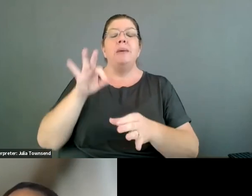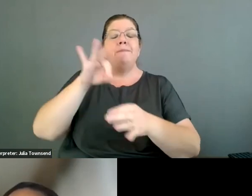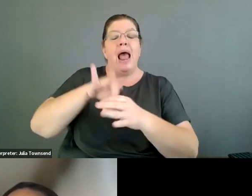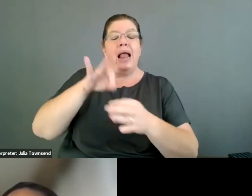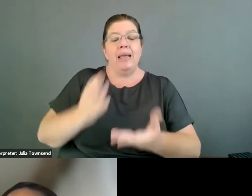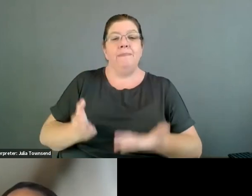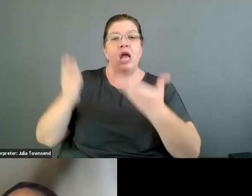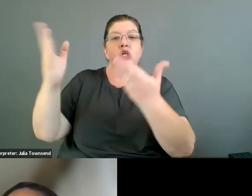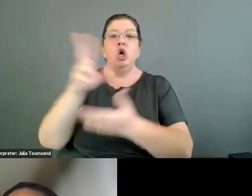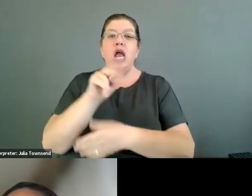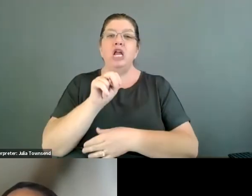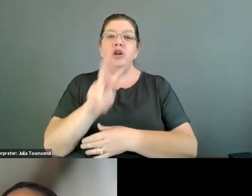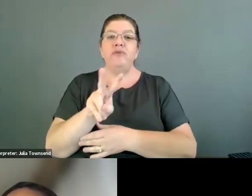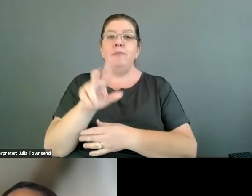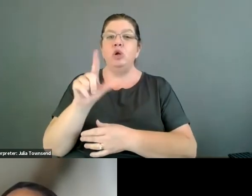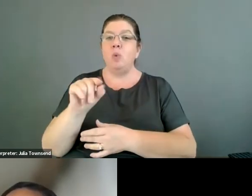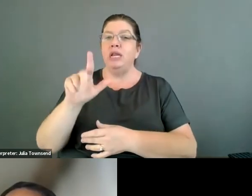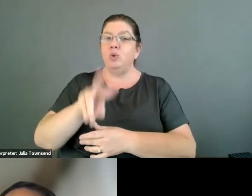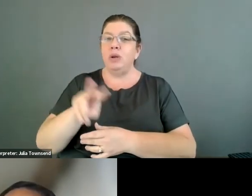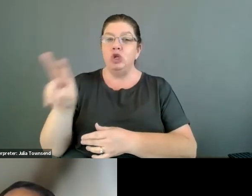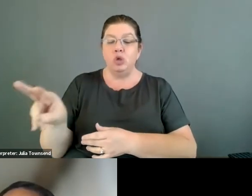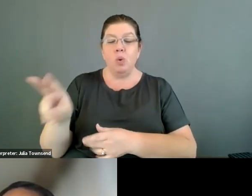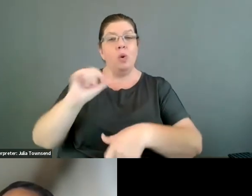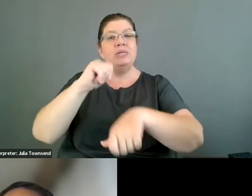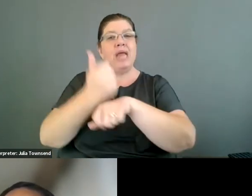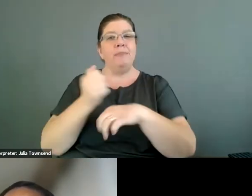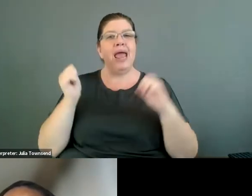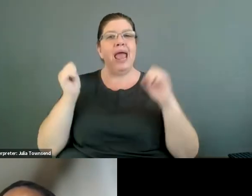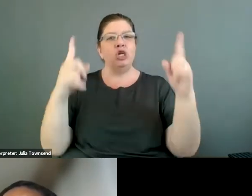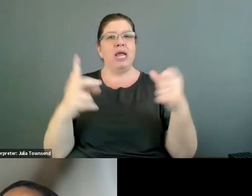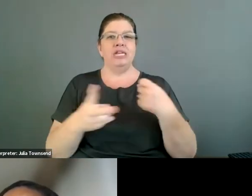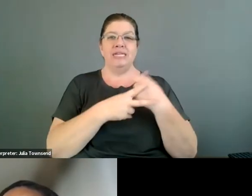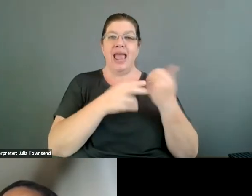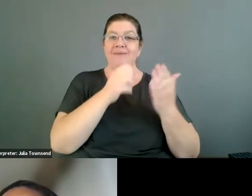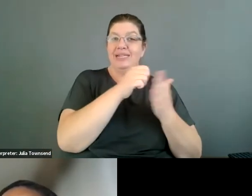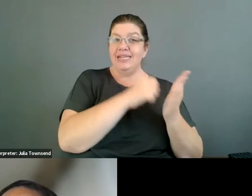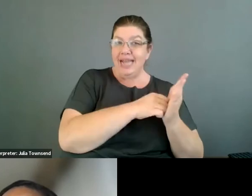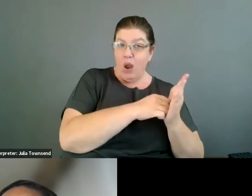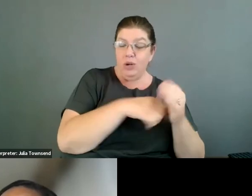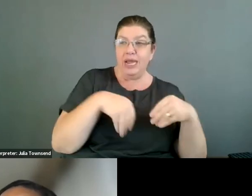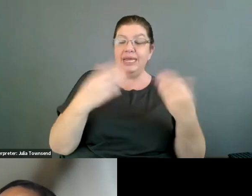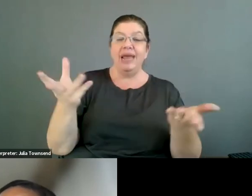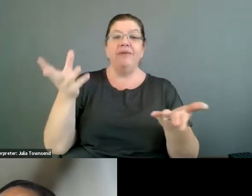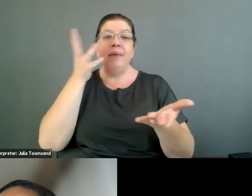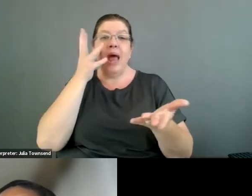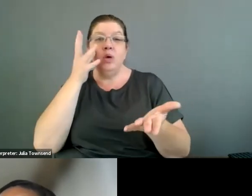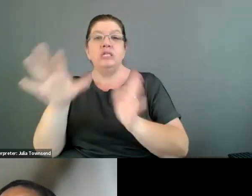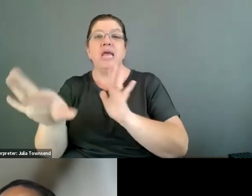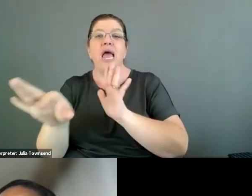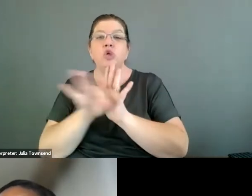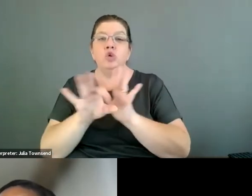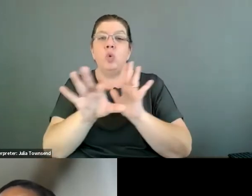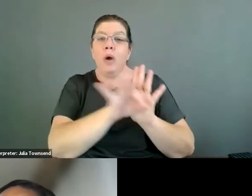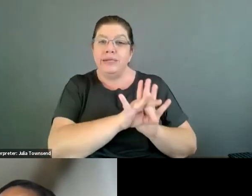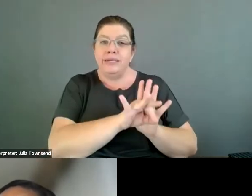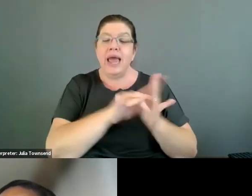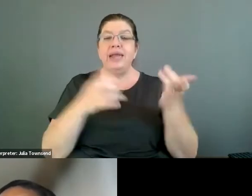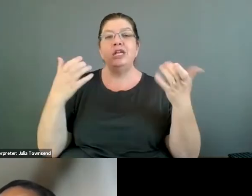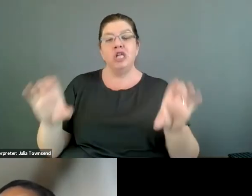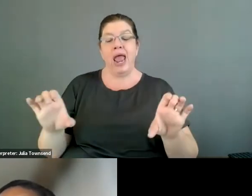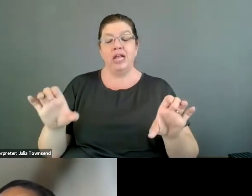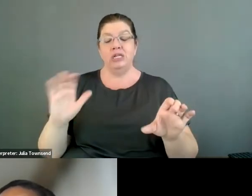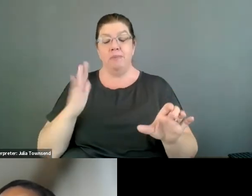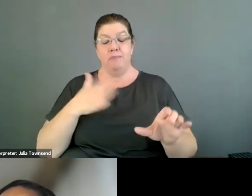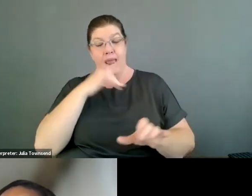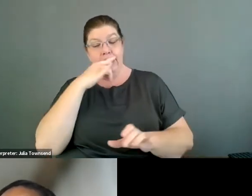2022. This will establish education savings accounts and give parents a choice and a chance to take their child out